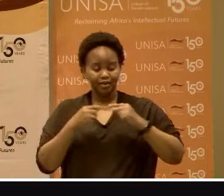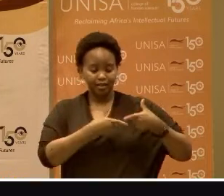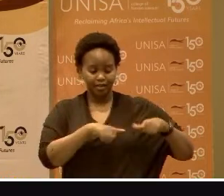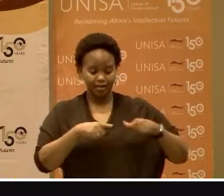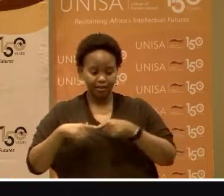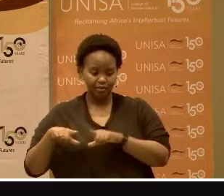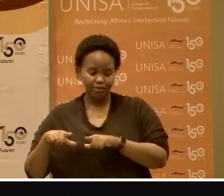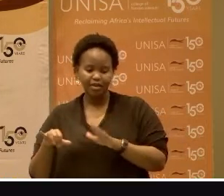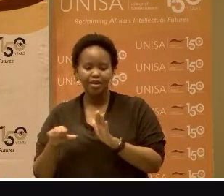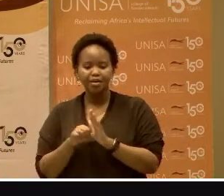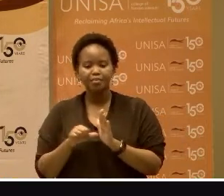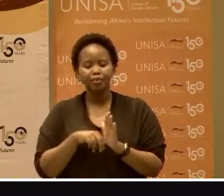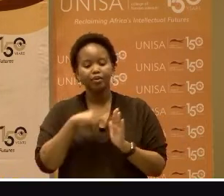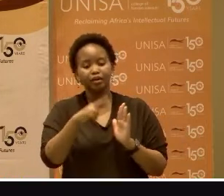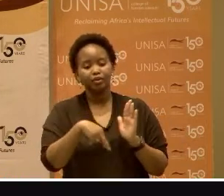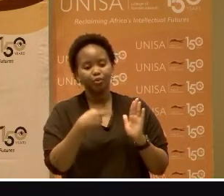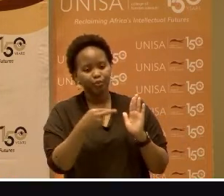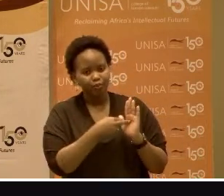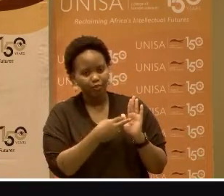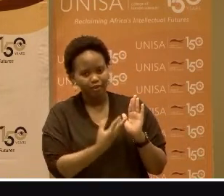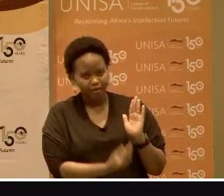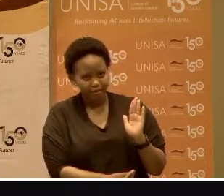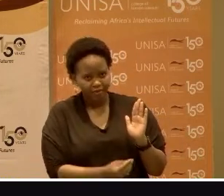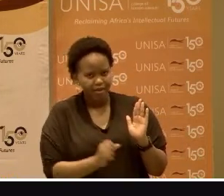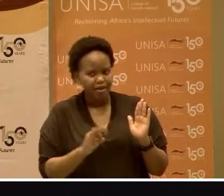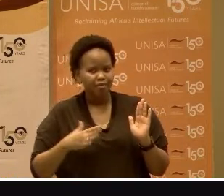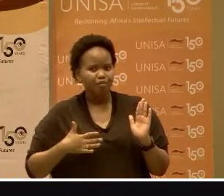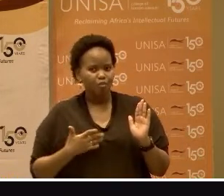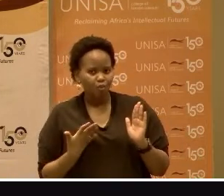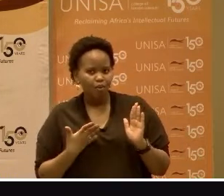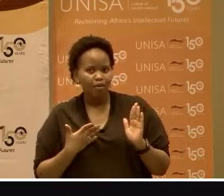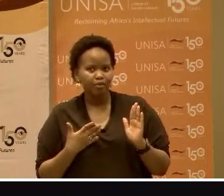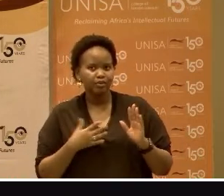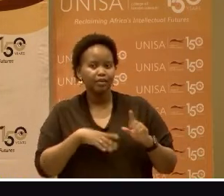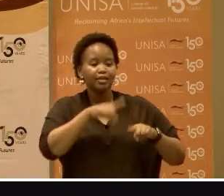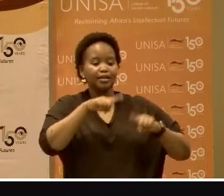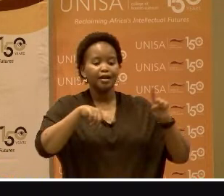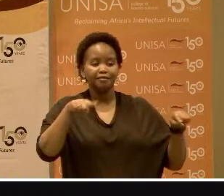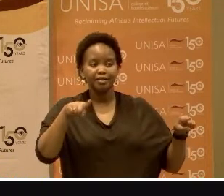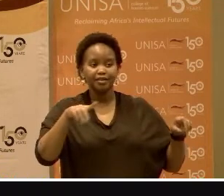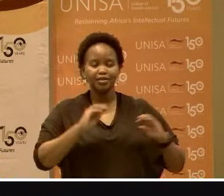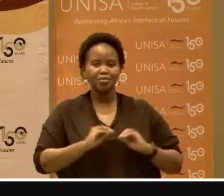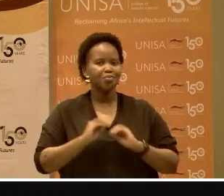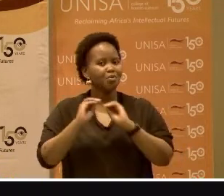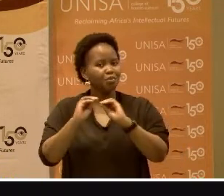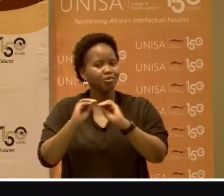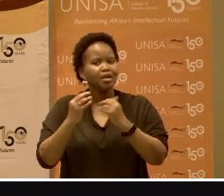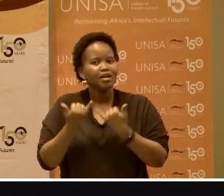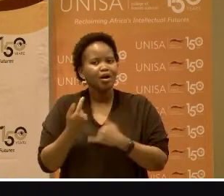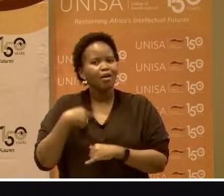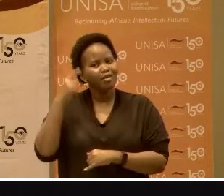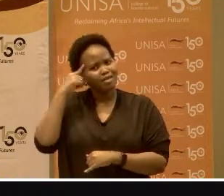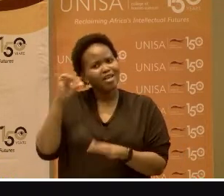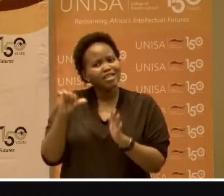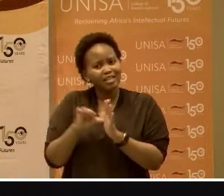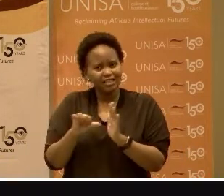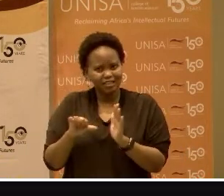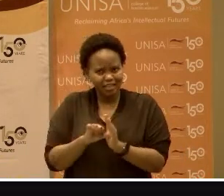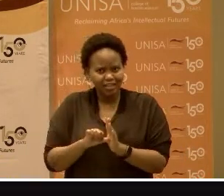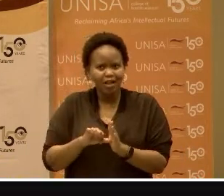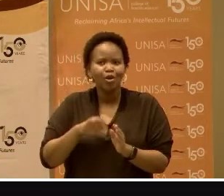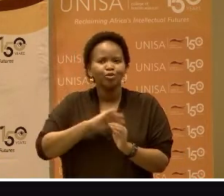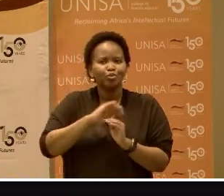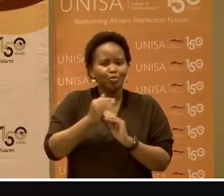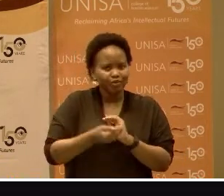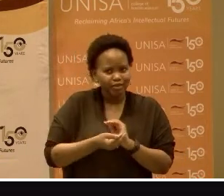preserving cultural heritage and promoting diversity. Therefore, it is essential to recognize their value and take action